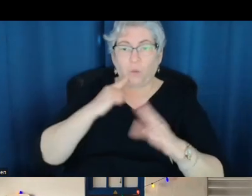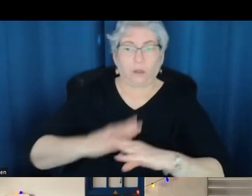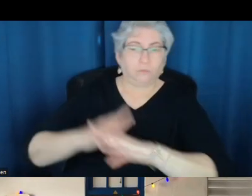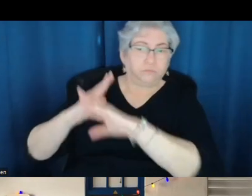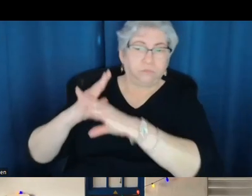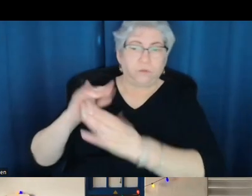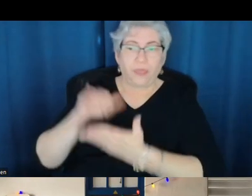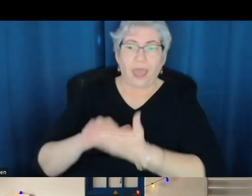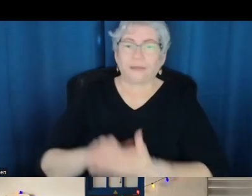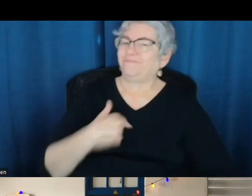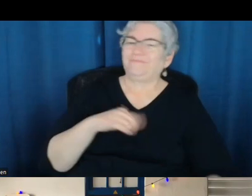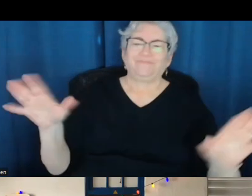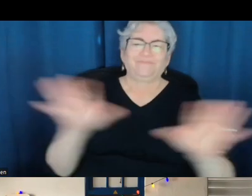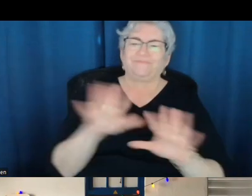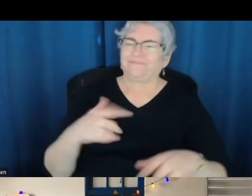discourage weed fabric